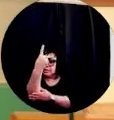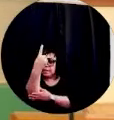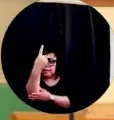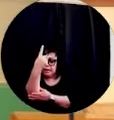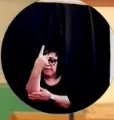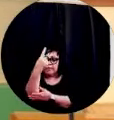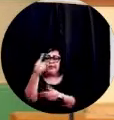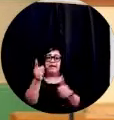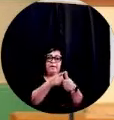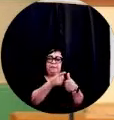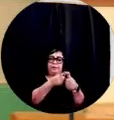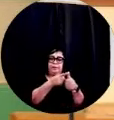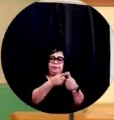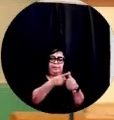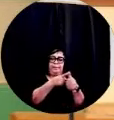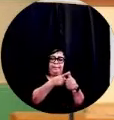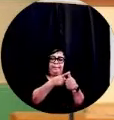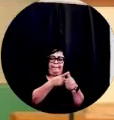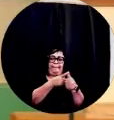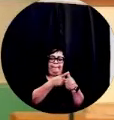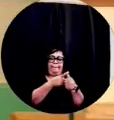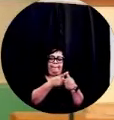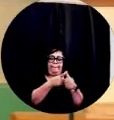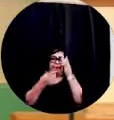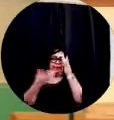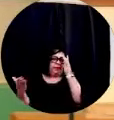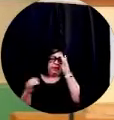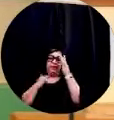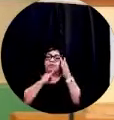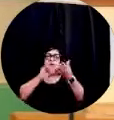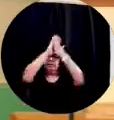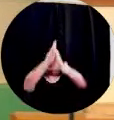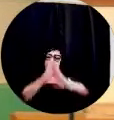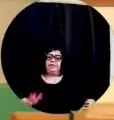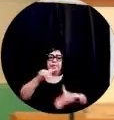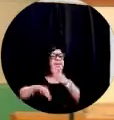to my first point. There is peace in Jesus.